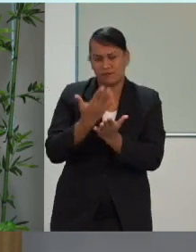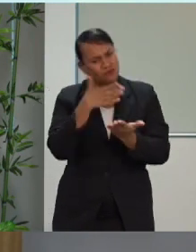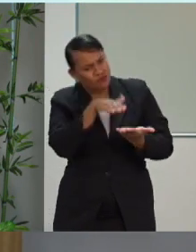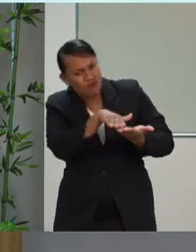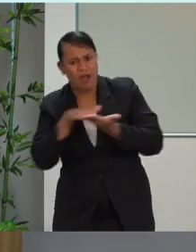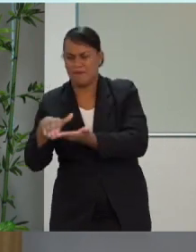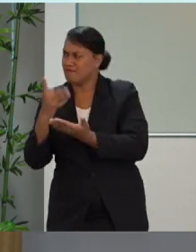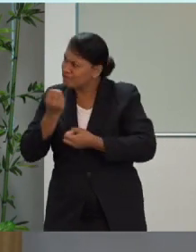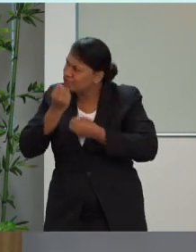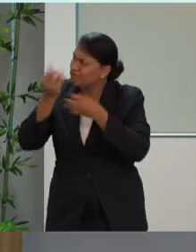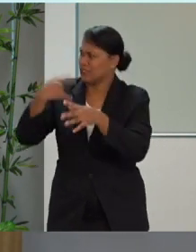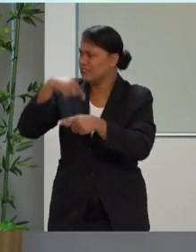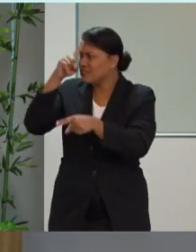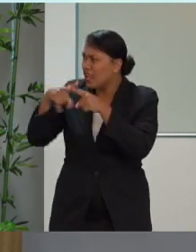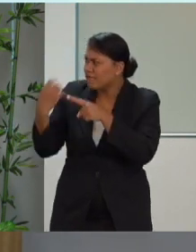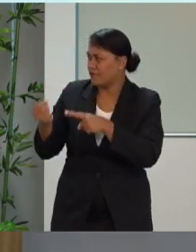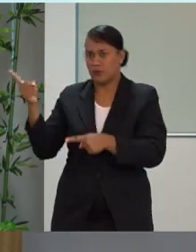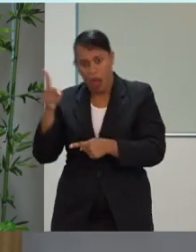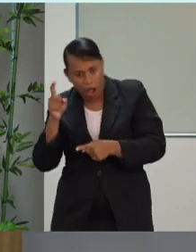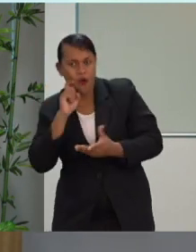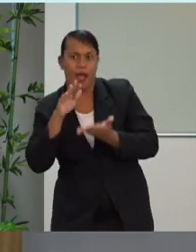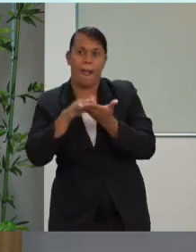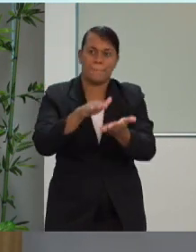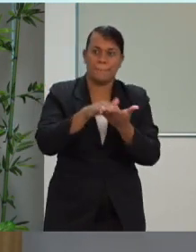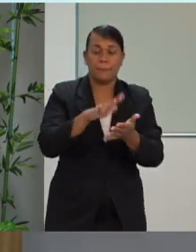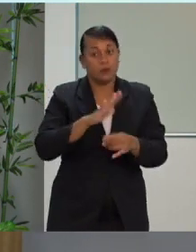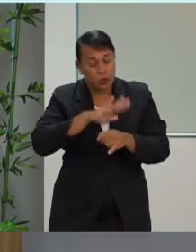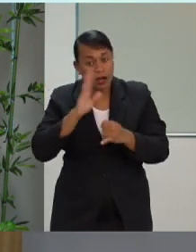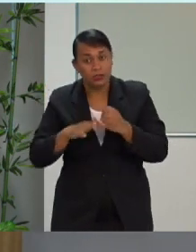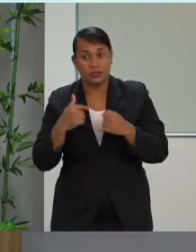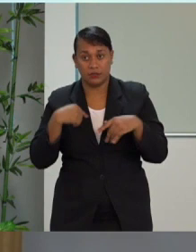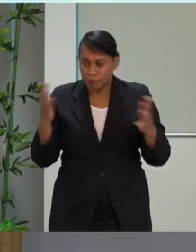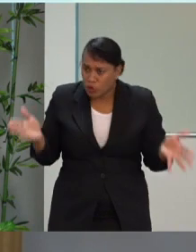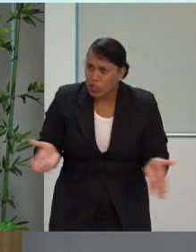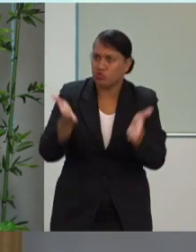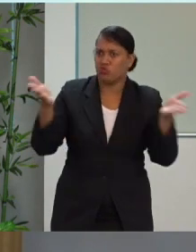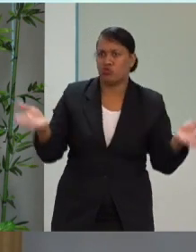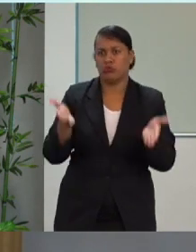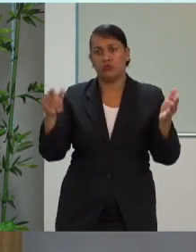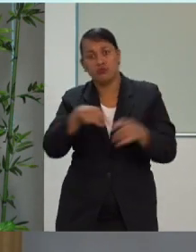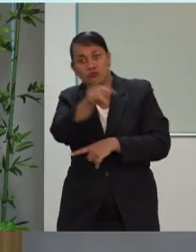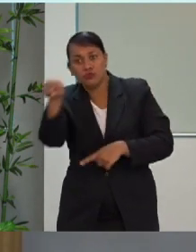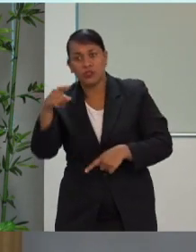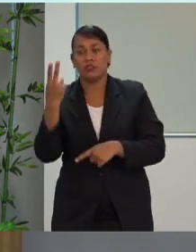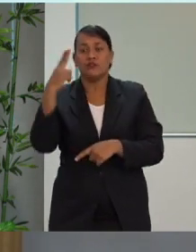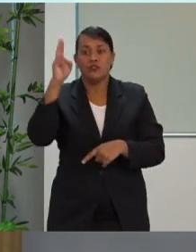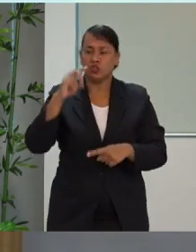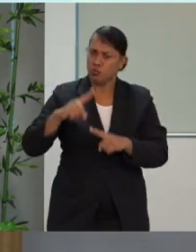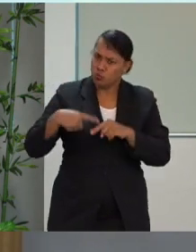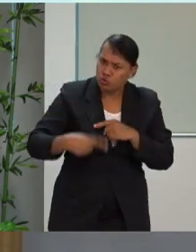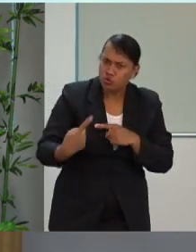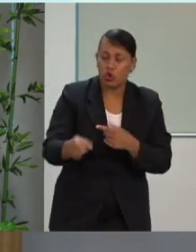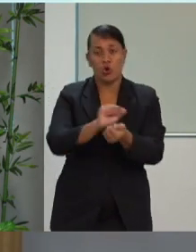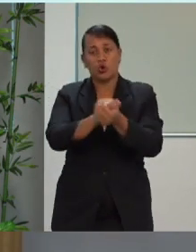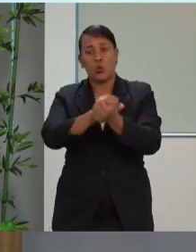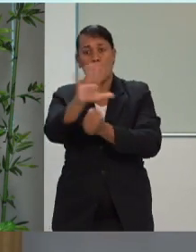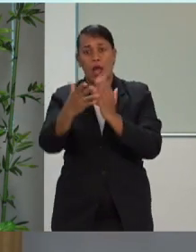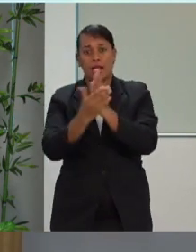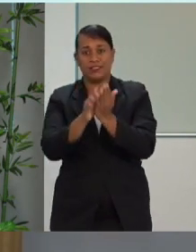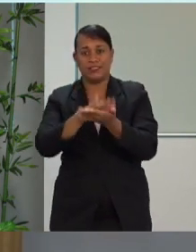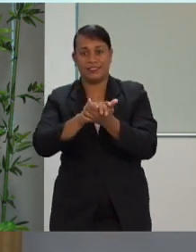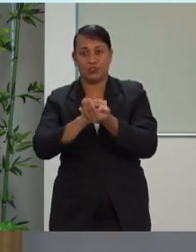work. And lastly, we encourage everyone continue to wash your hands